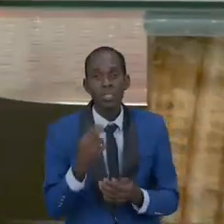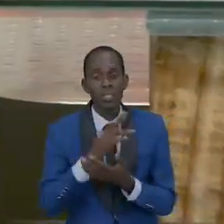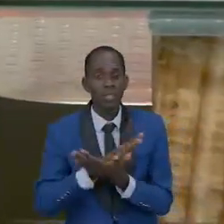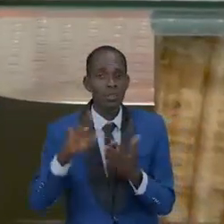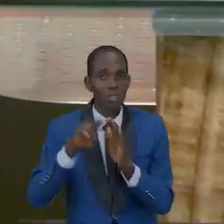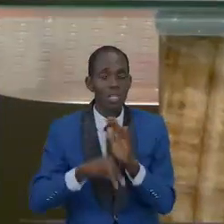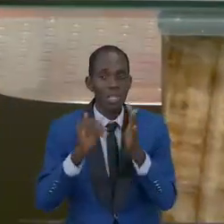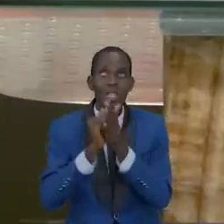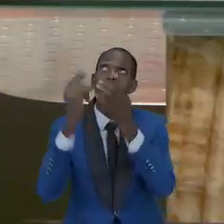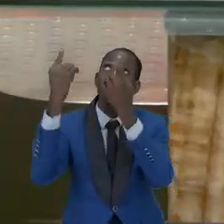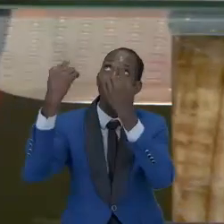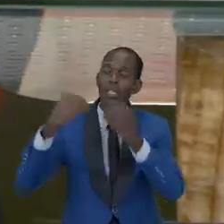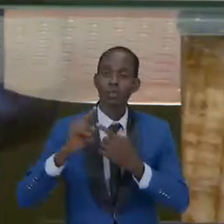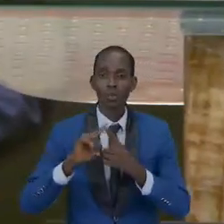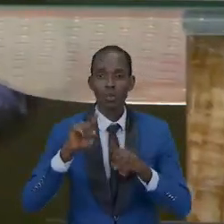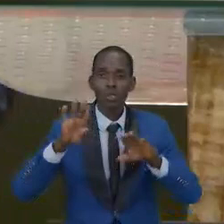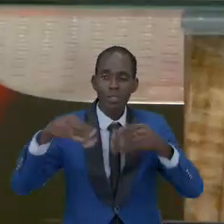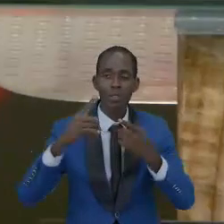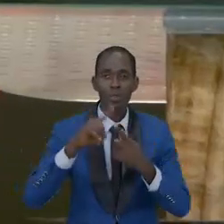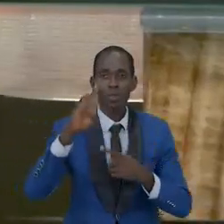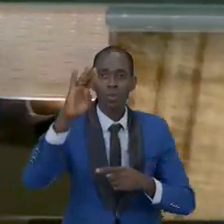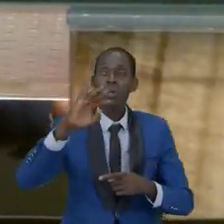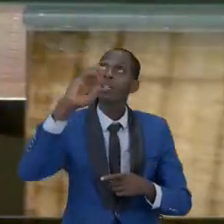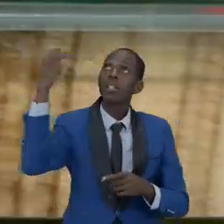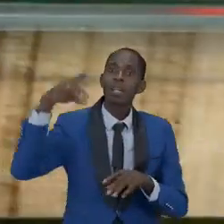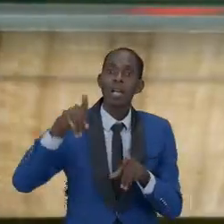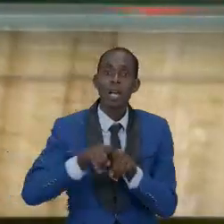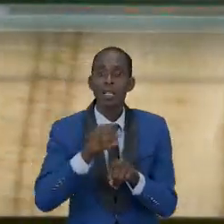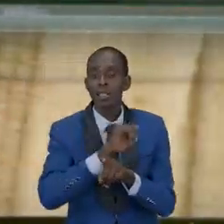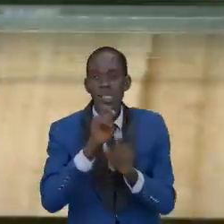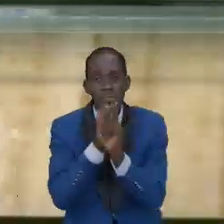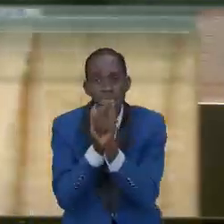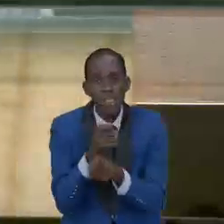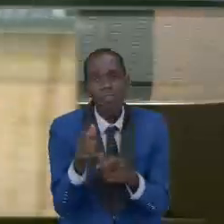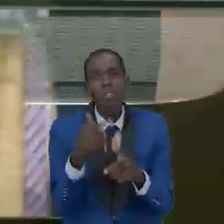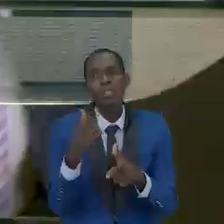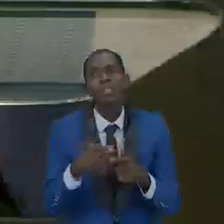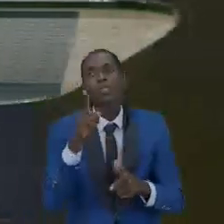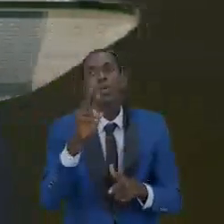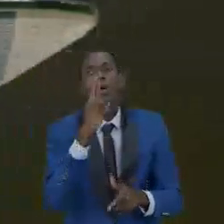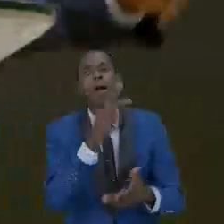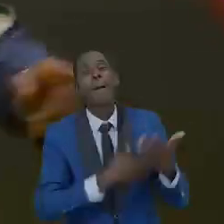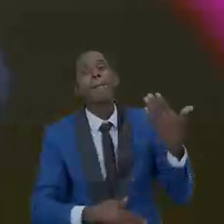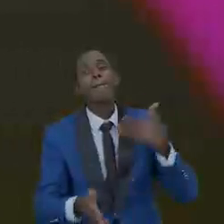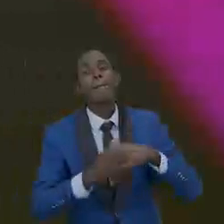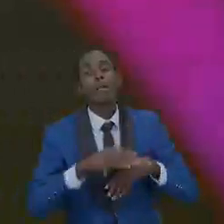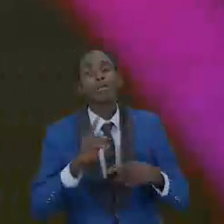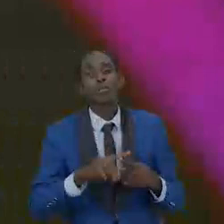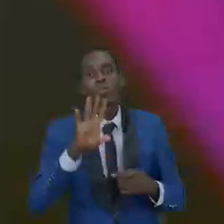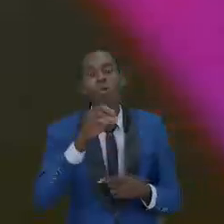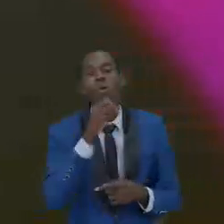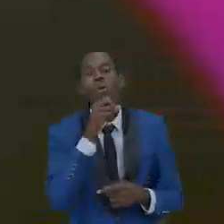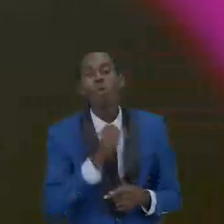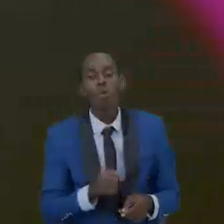you, that was given to you by grace and as a gift. Then you are back to the old self. Paul